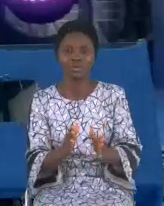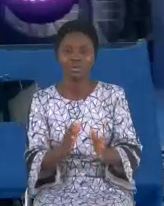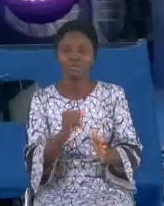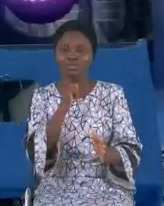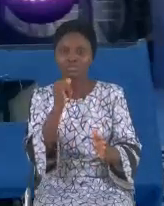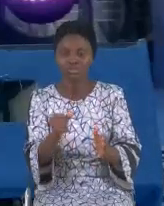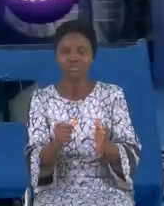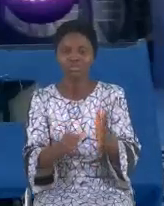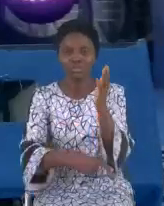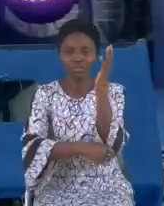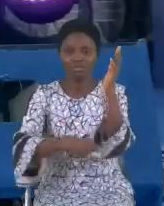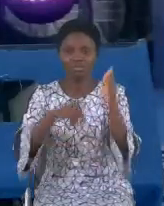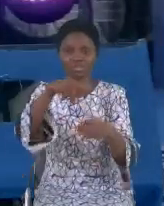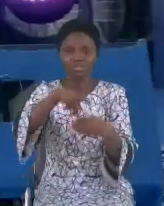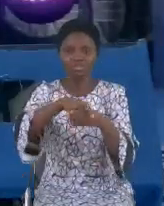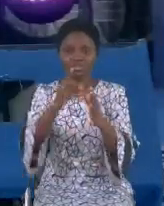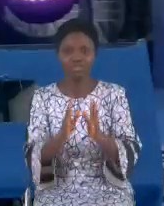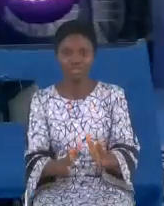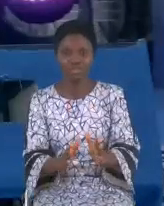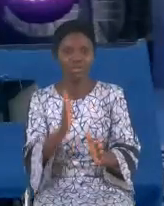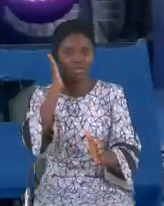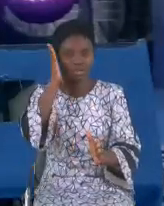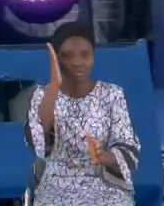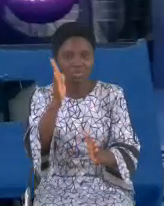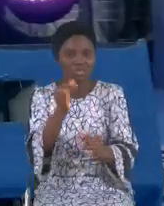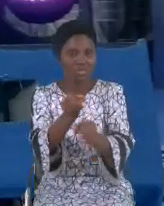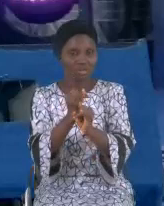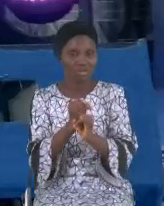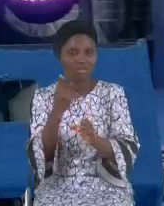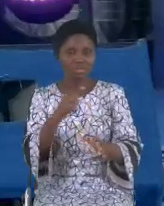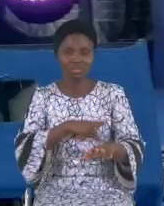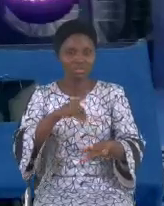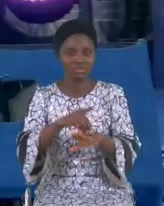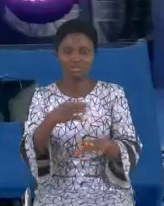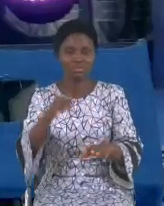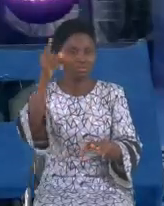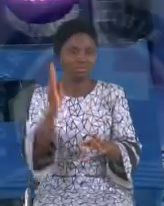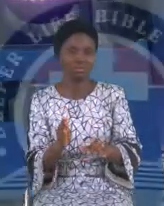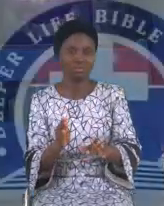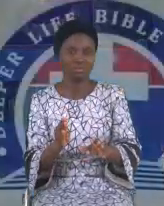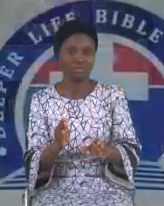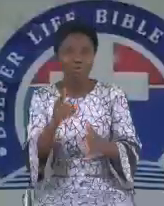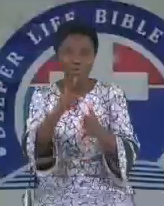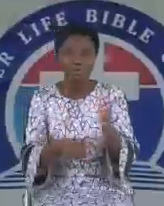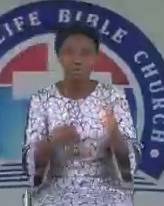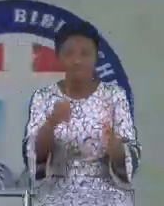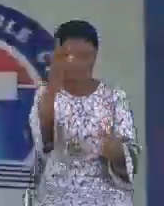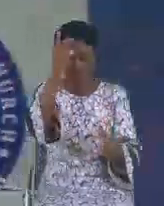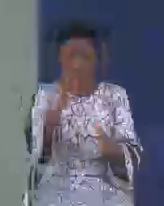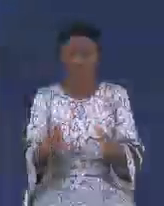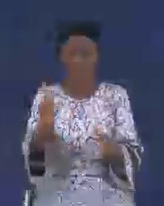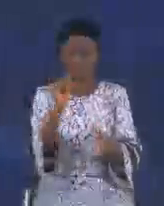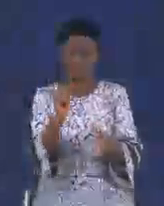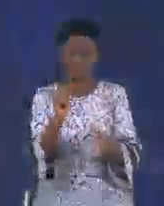shall inherit the kingdom of God. It said, what the devil uses when you want to catch